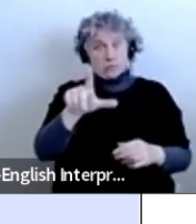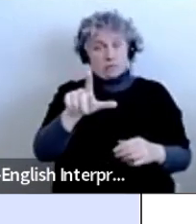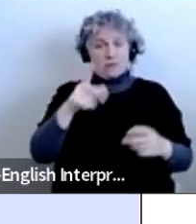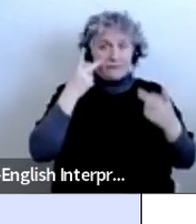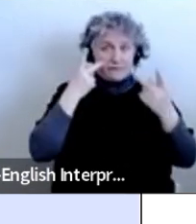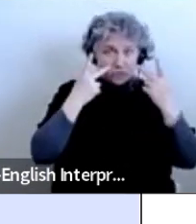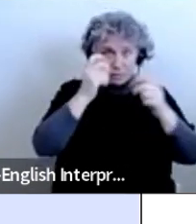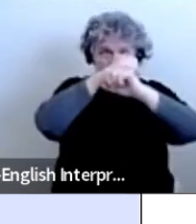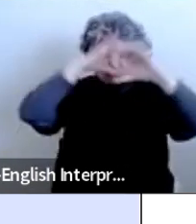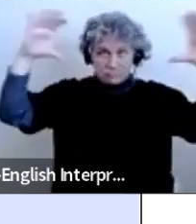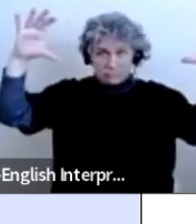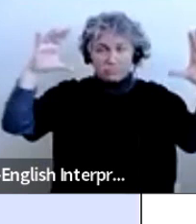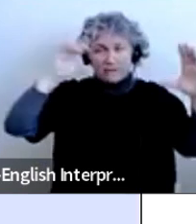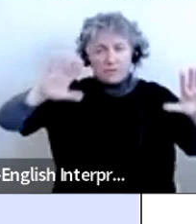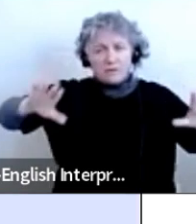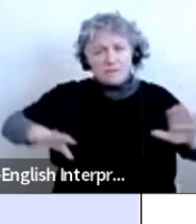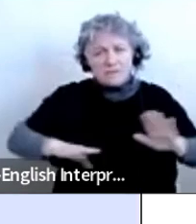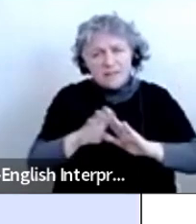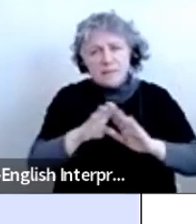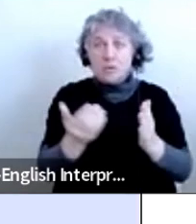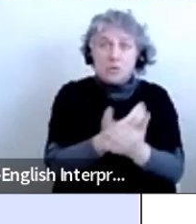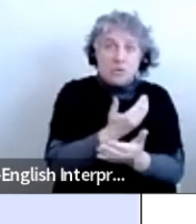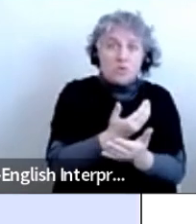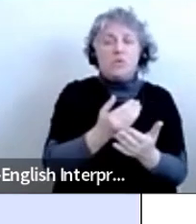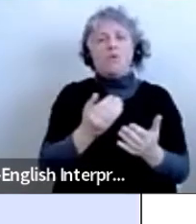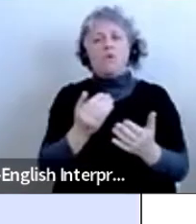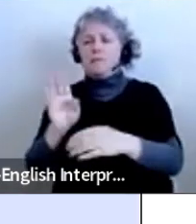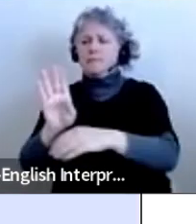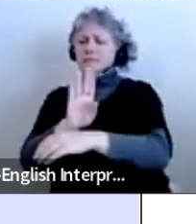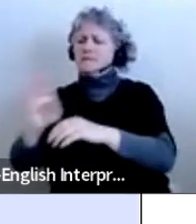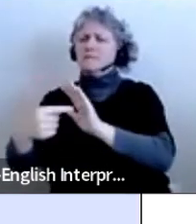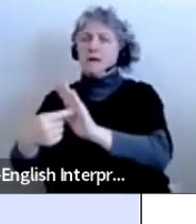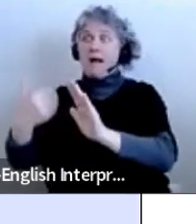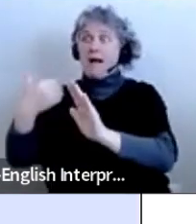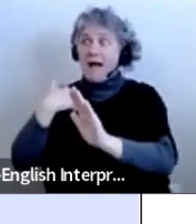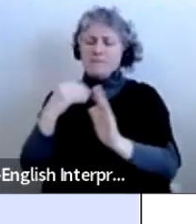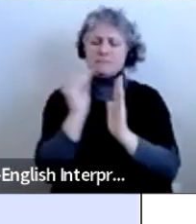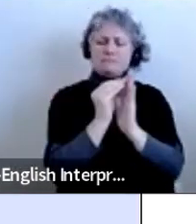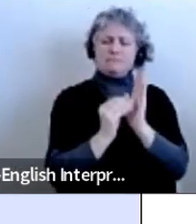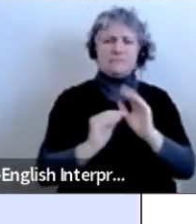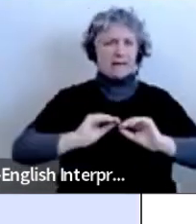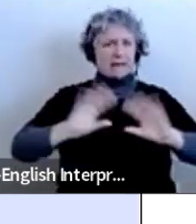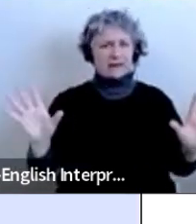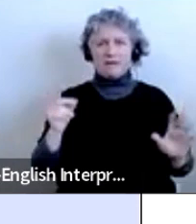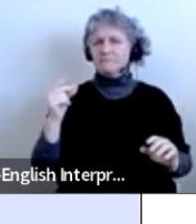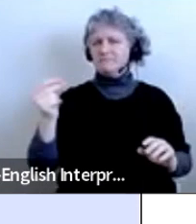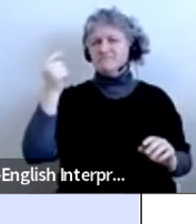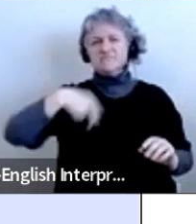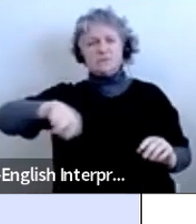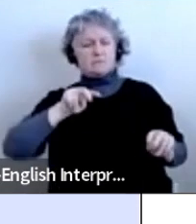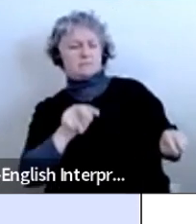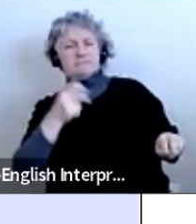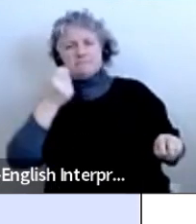for developing new or documenting existing business models. It quickly informs us how your organization or